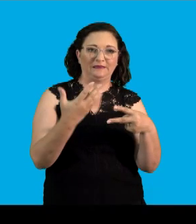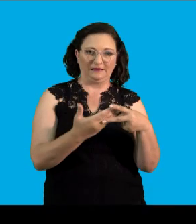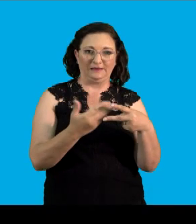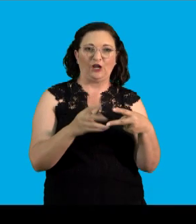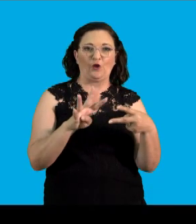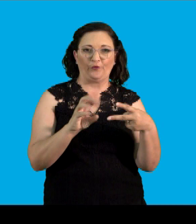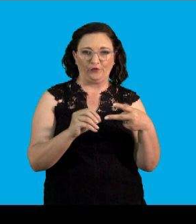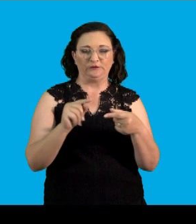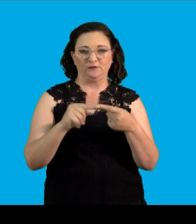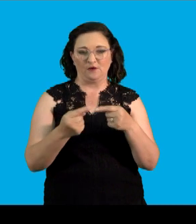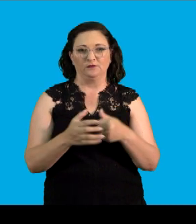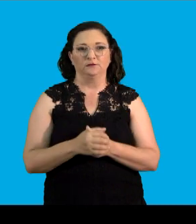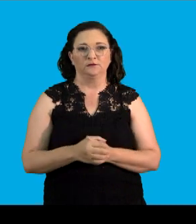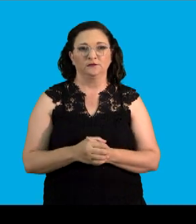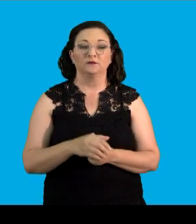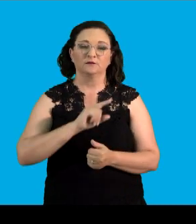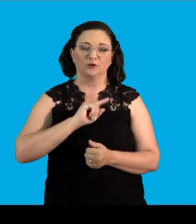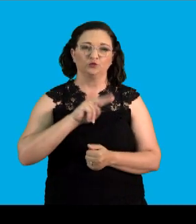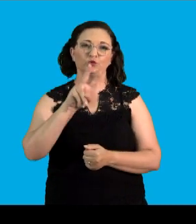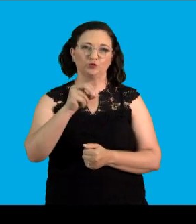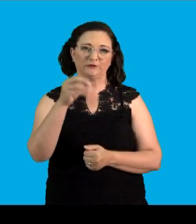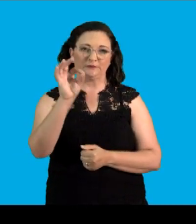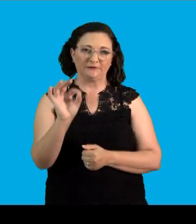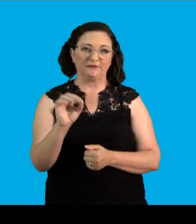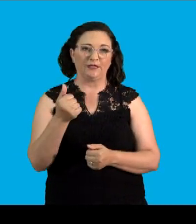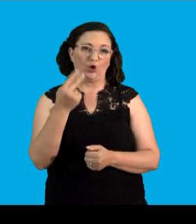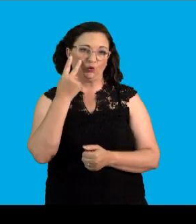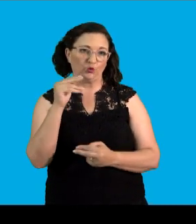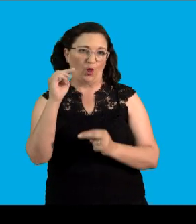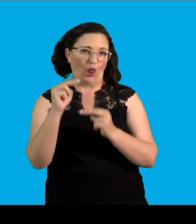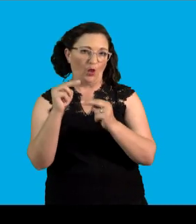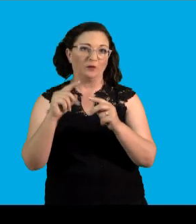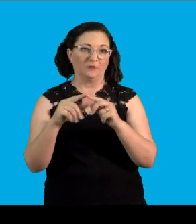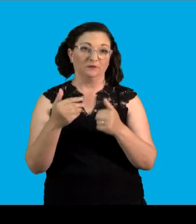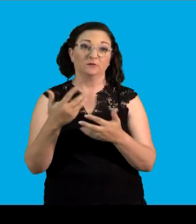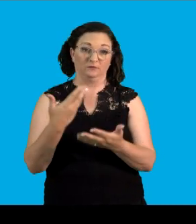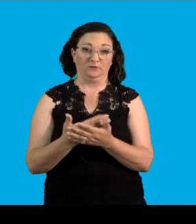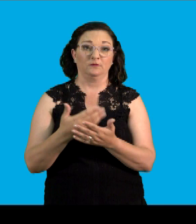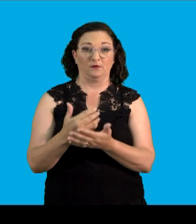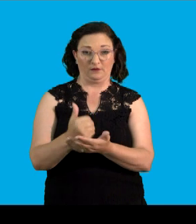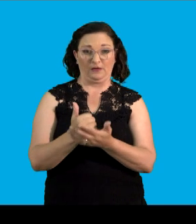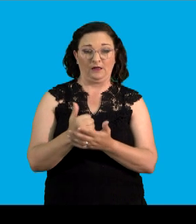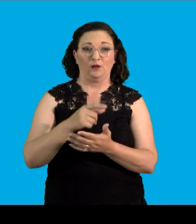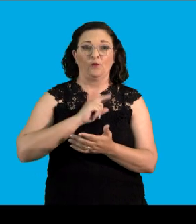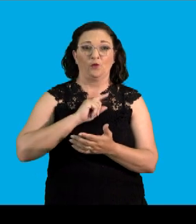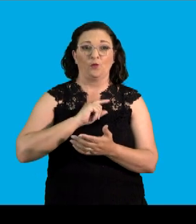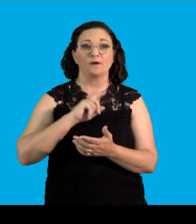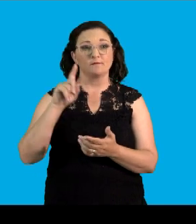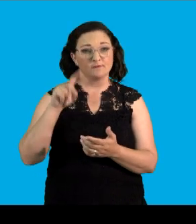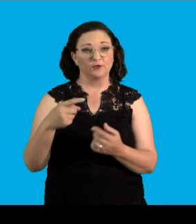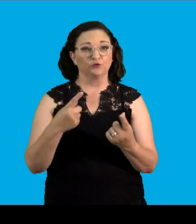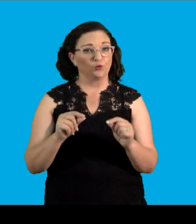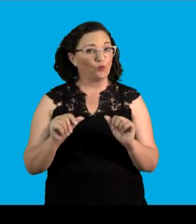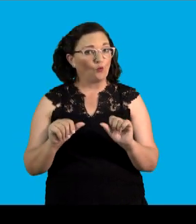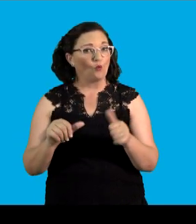40 marks. This is 20%. It might seem like it's a lower percentage. However, it helps. You need to answer it. You need to